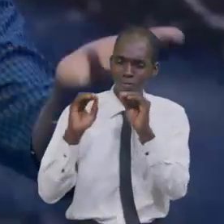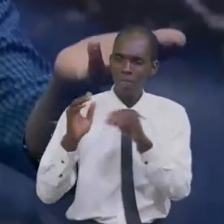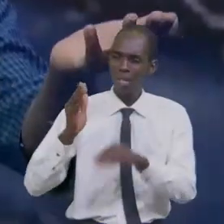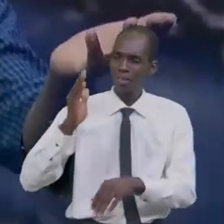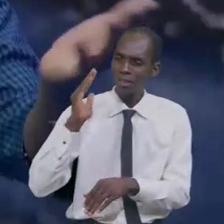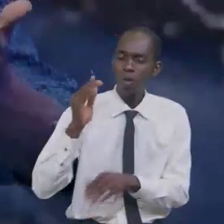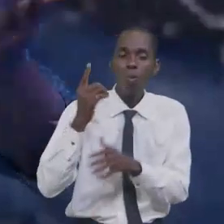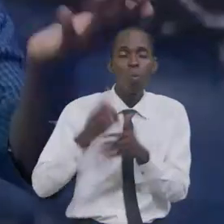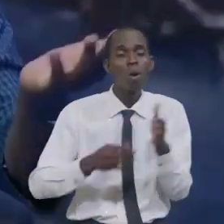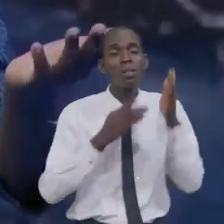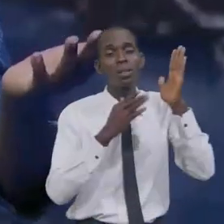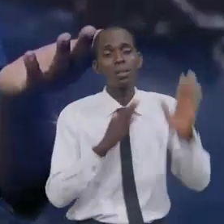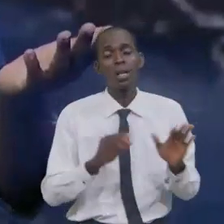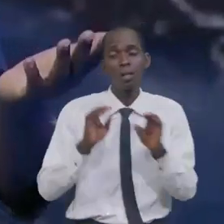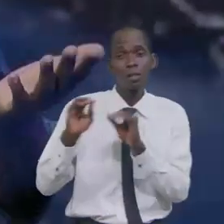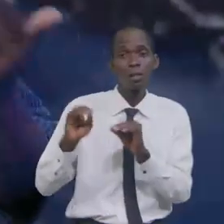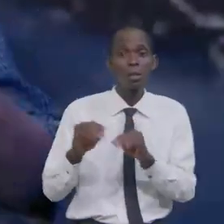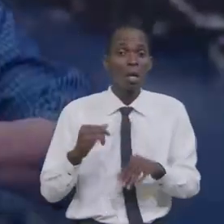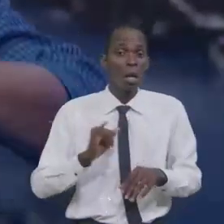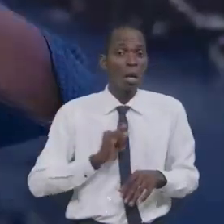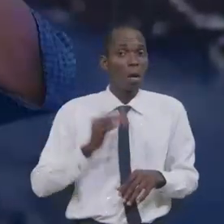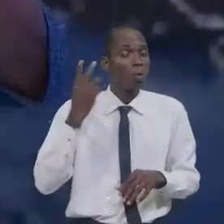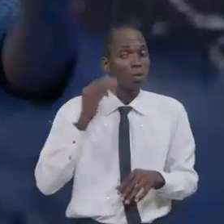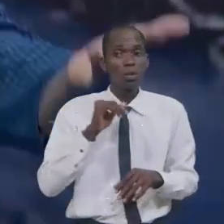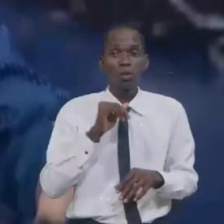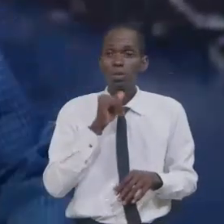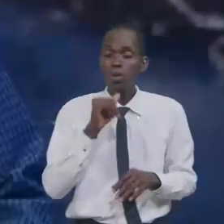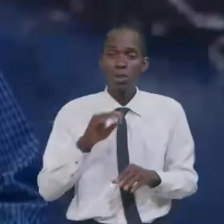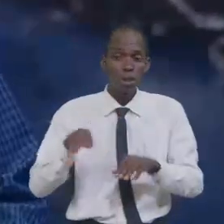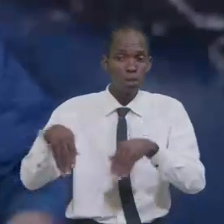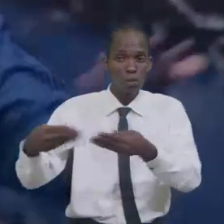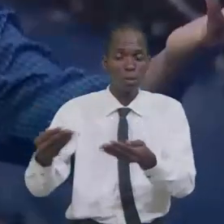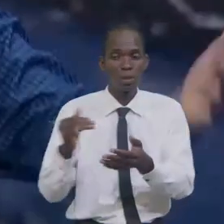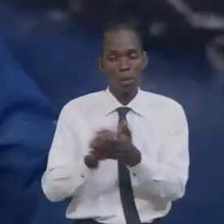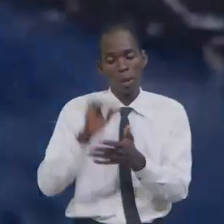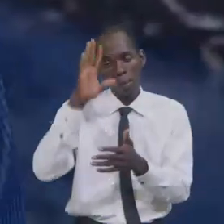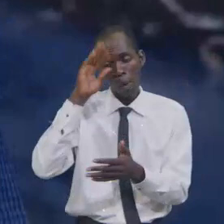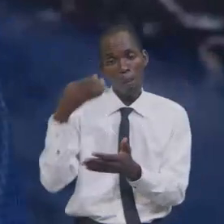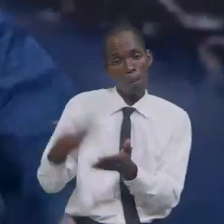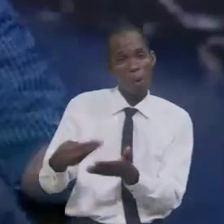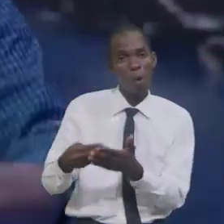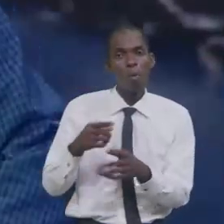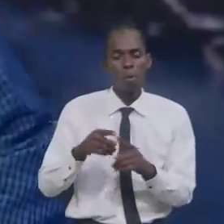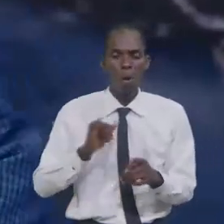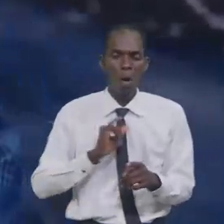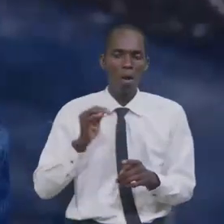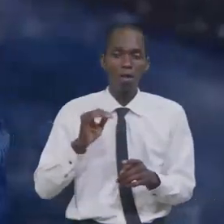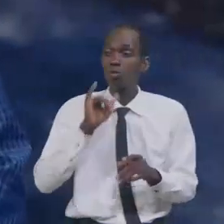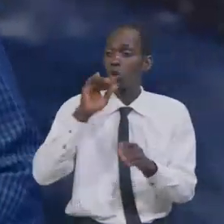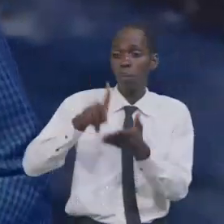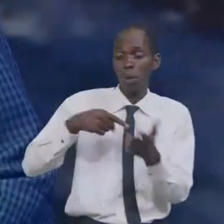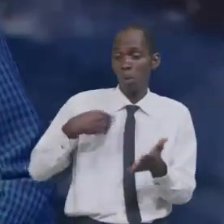said. Even though I wasn't giving him money, I was giving service, free of charge. And the